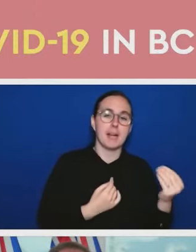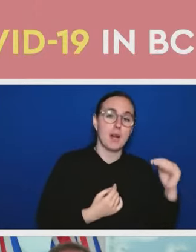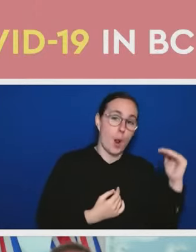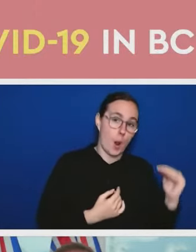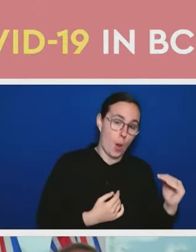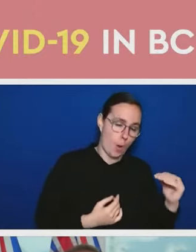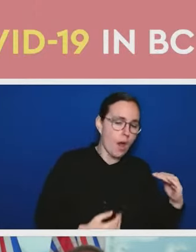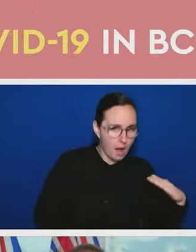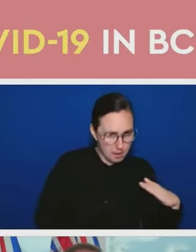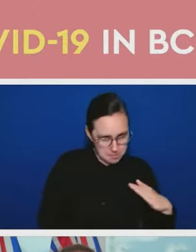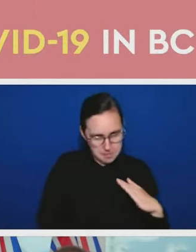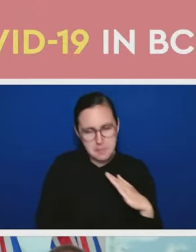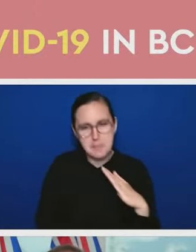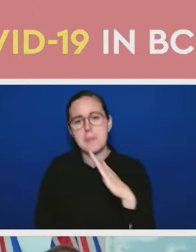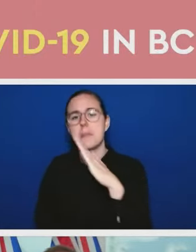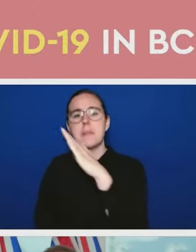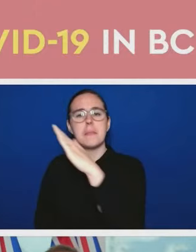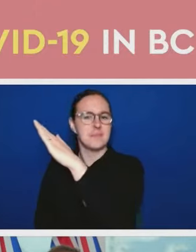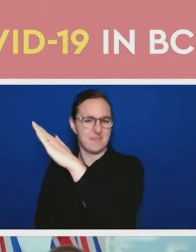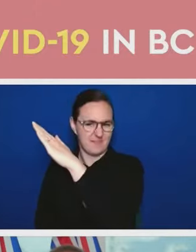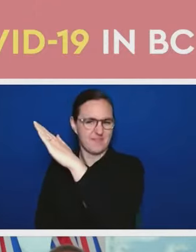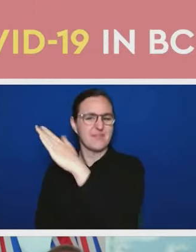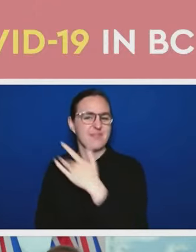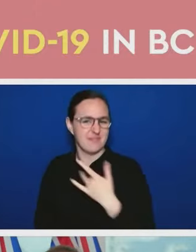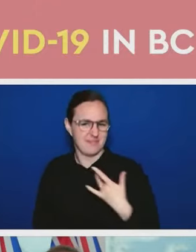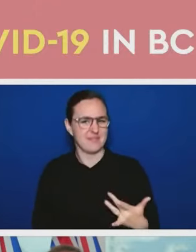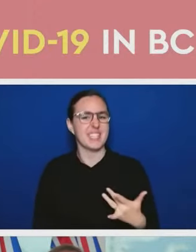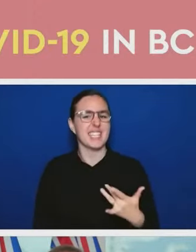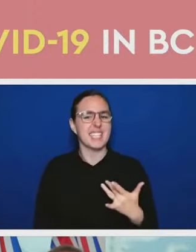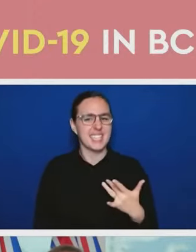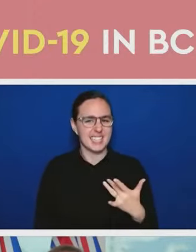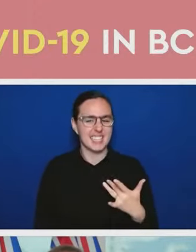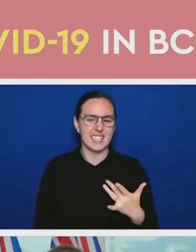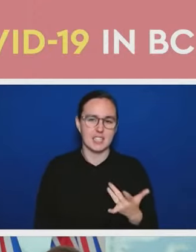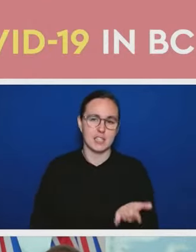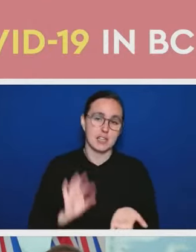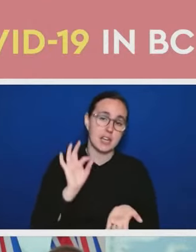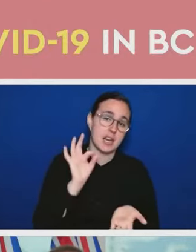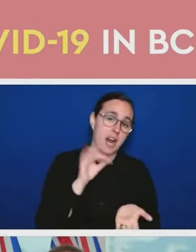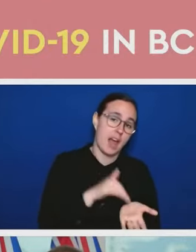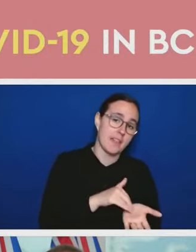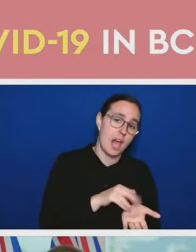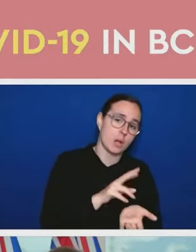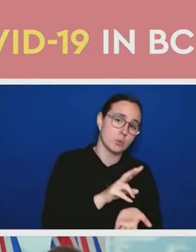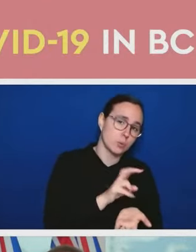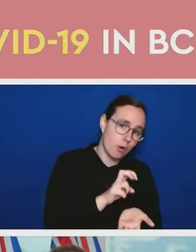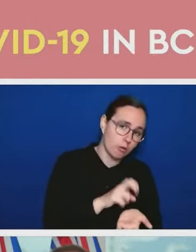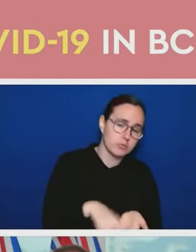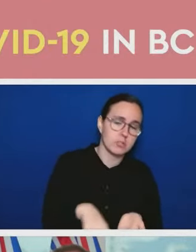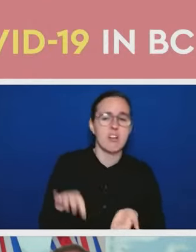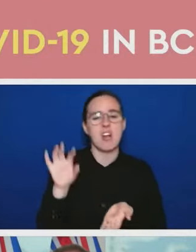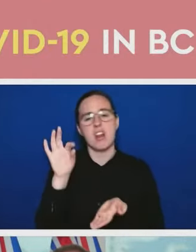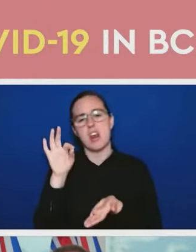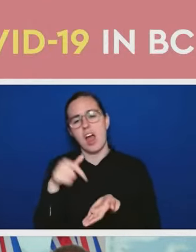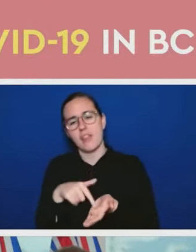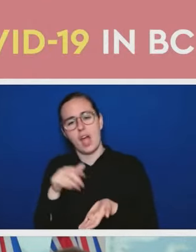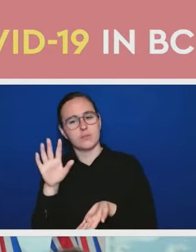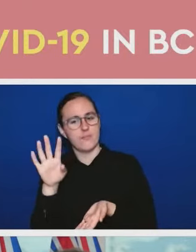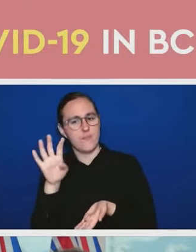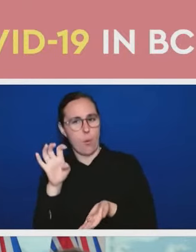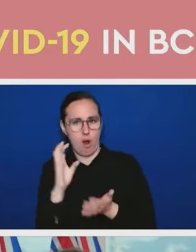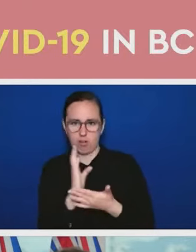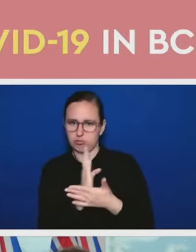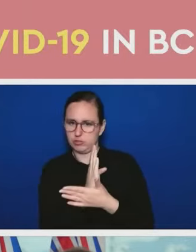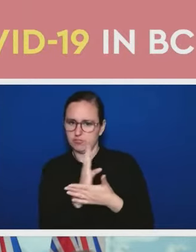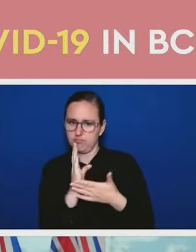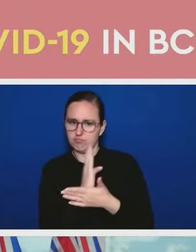flow between about 9,200 and about 9,450 beds. Occupied right now, our hospital census is in that